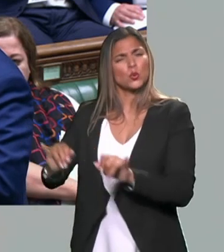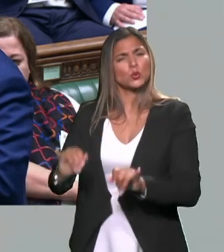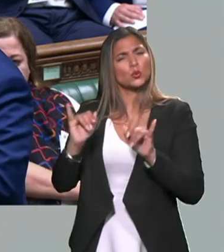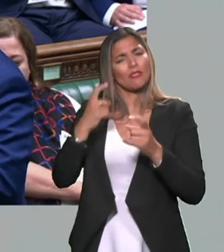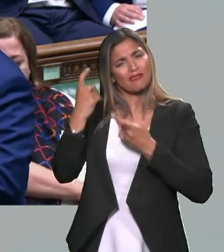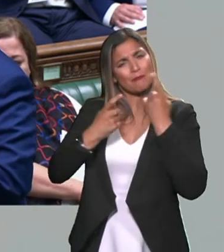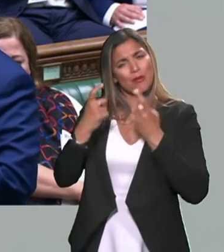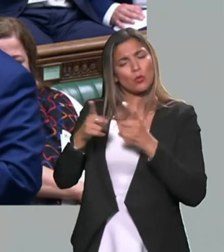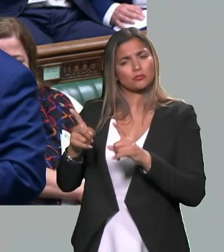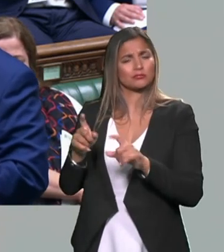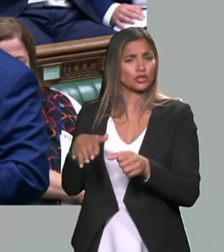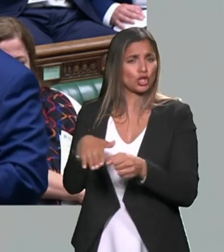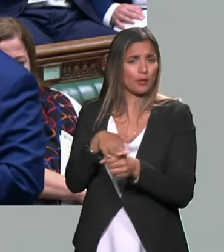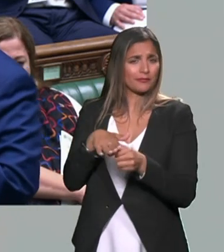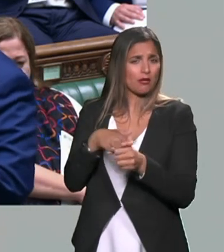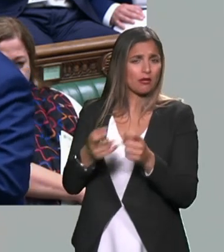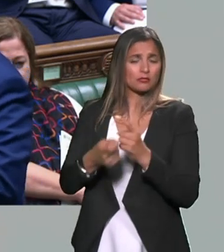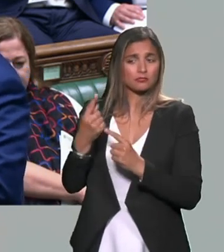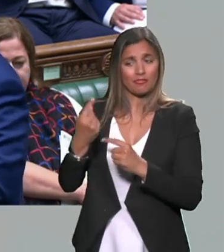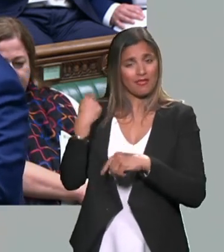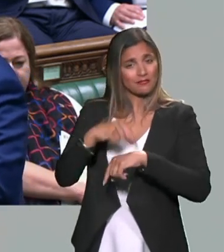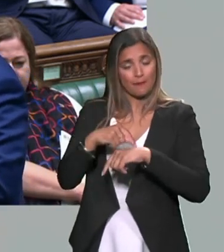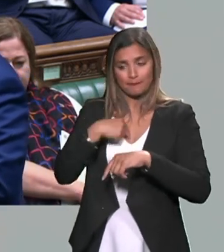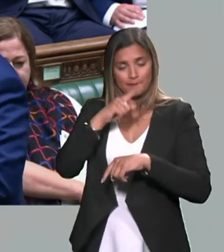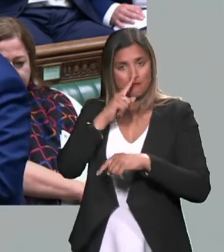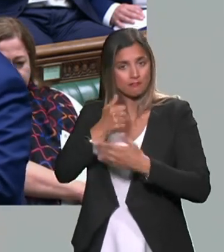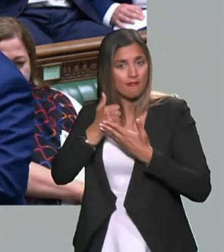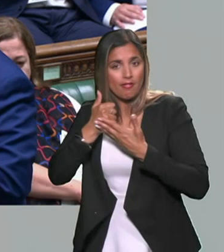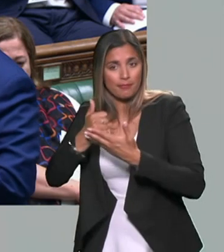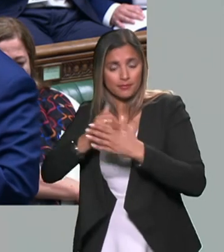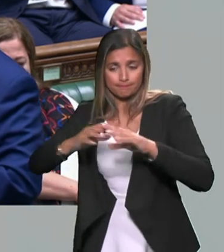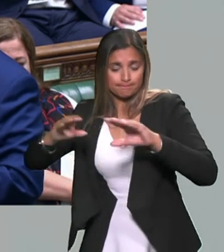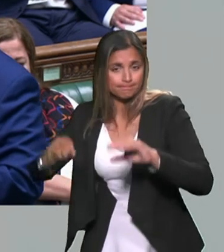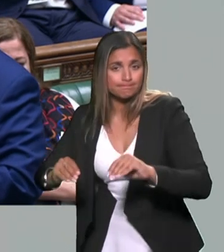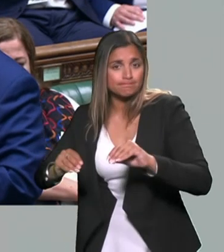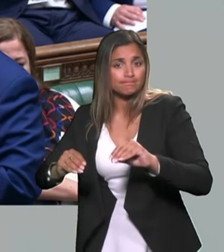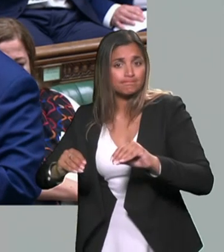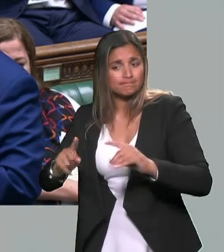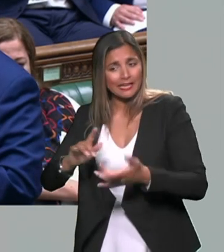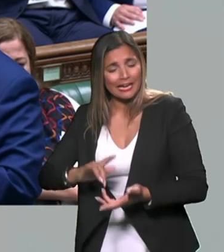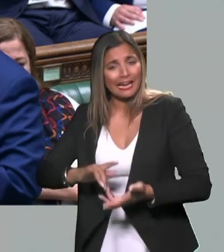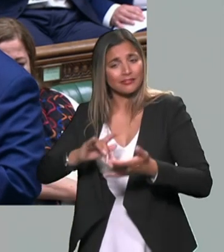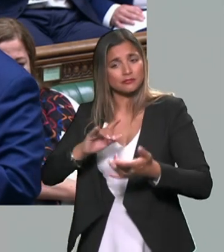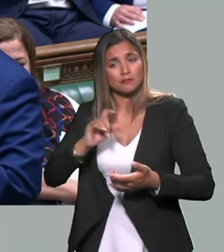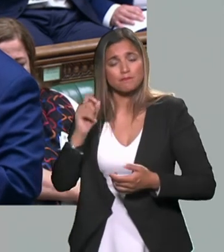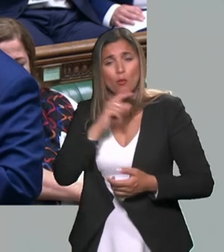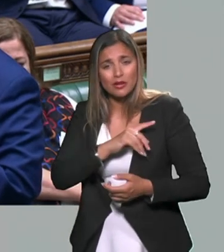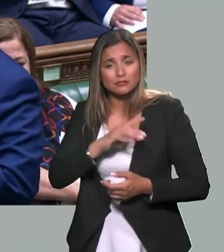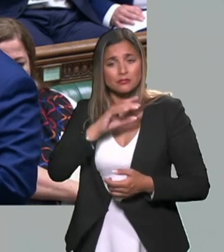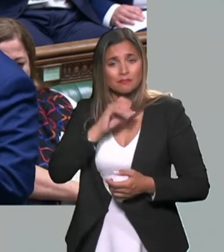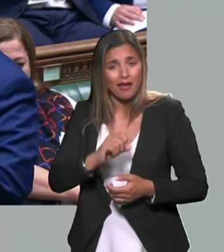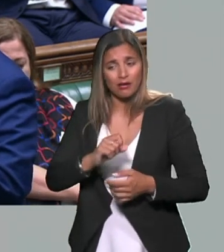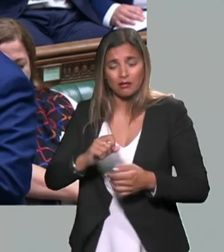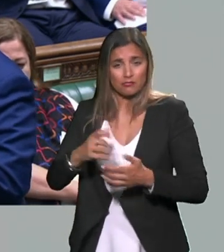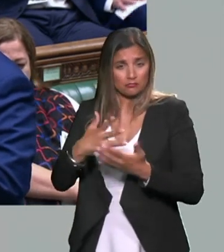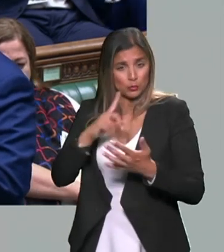and the shame that we were not able to step in and stop the murder of so many innocent boys and men and the rape of so